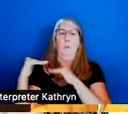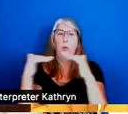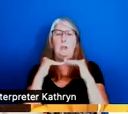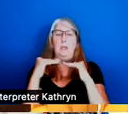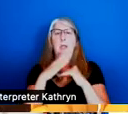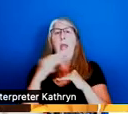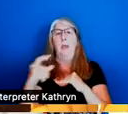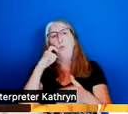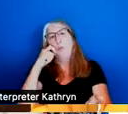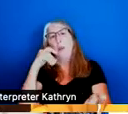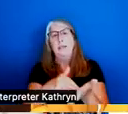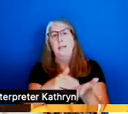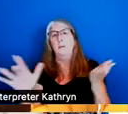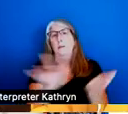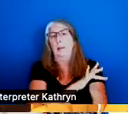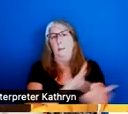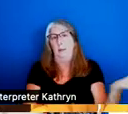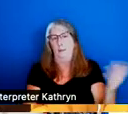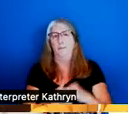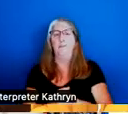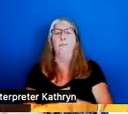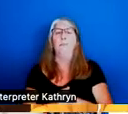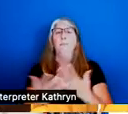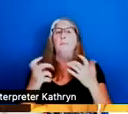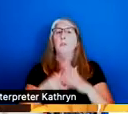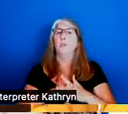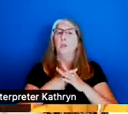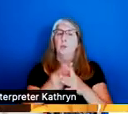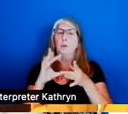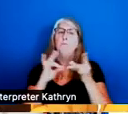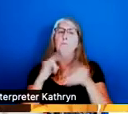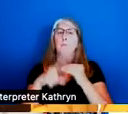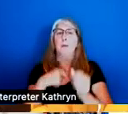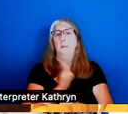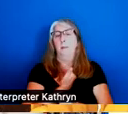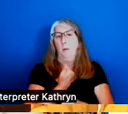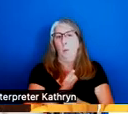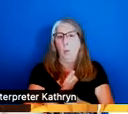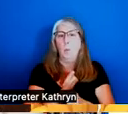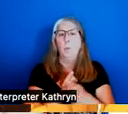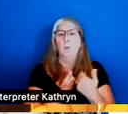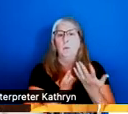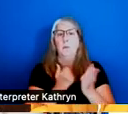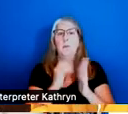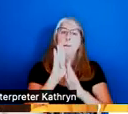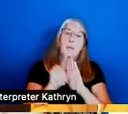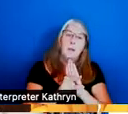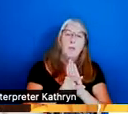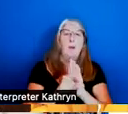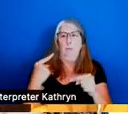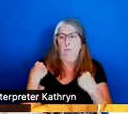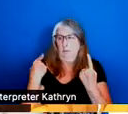eliminate racism. But I do want to start by sharing a little bit about my own background in the